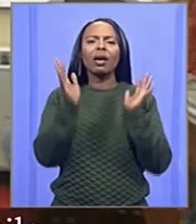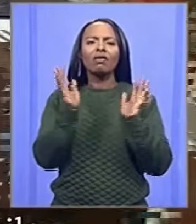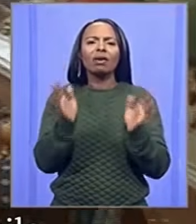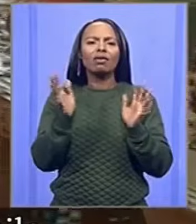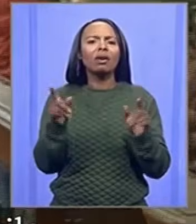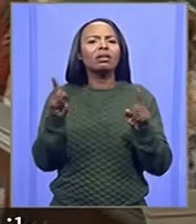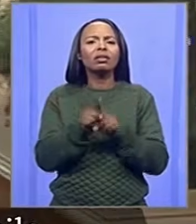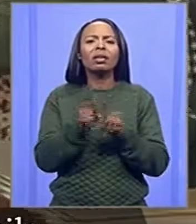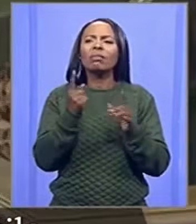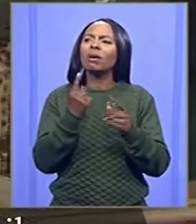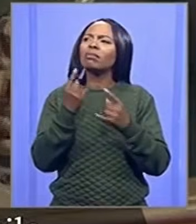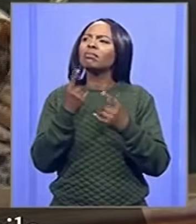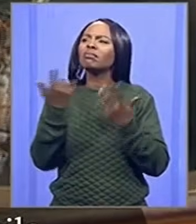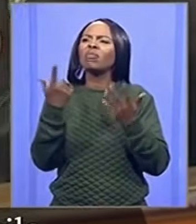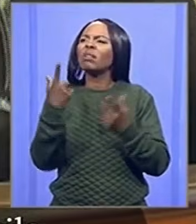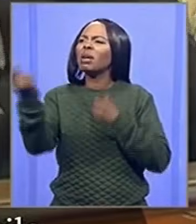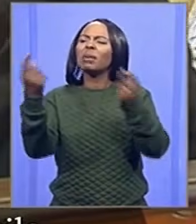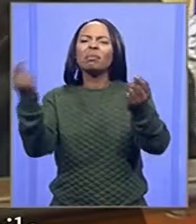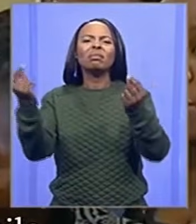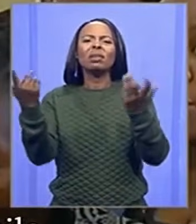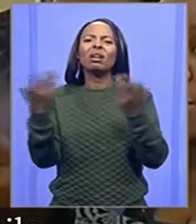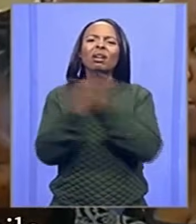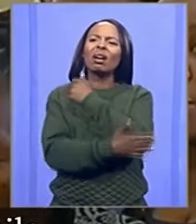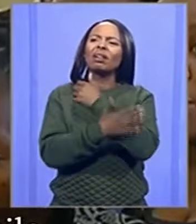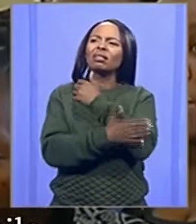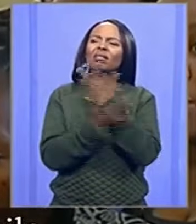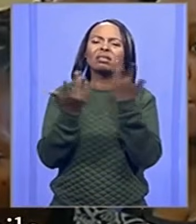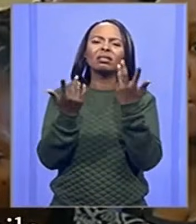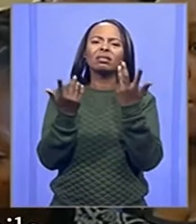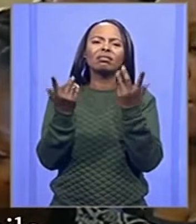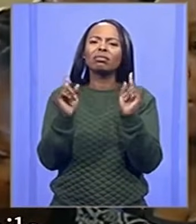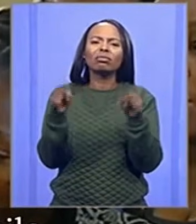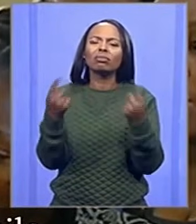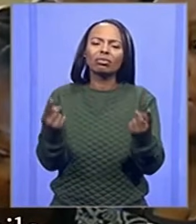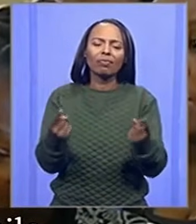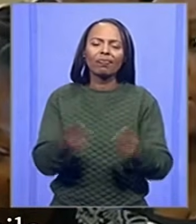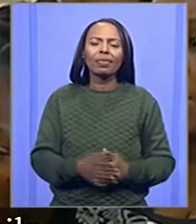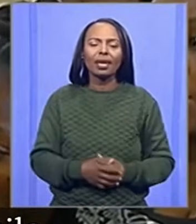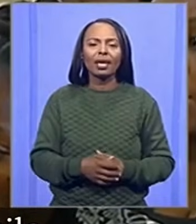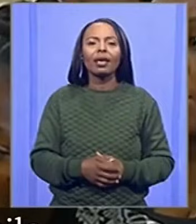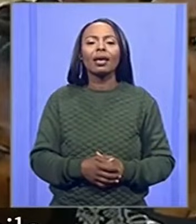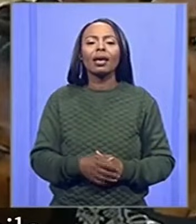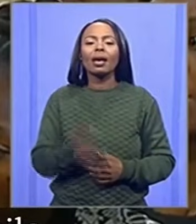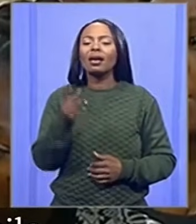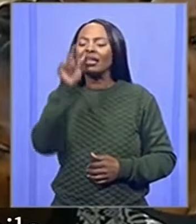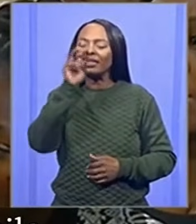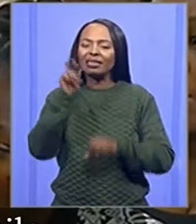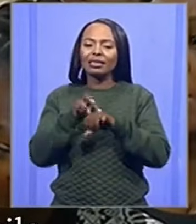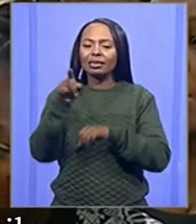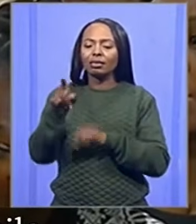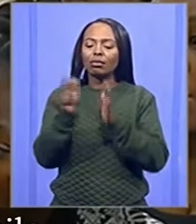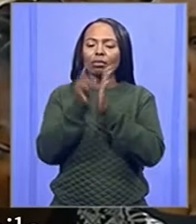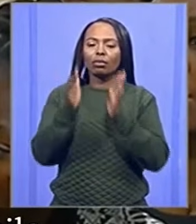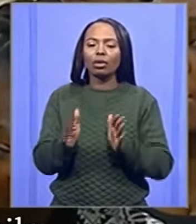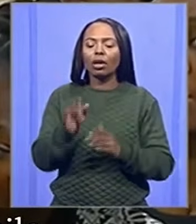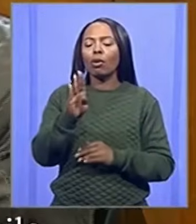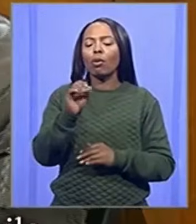bana dikamano dipe le dinaga tse di kwa ntle. Go ne ga tlhokega moranolodi wa Ovambo ka nako ya